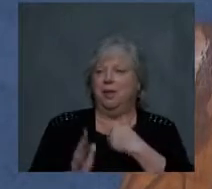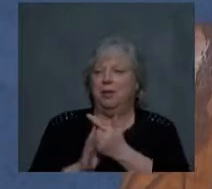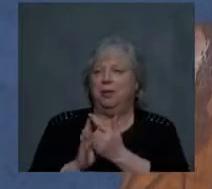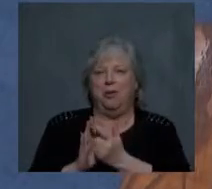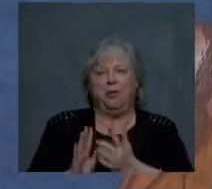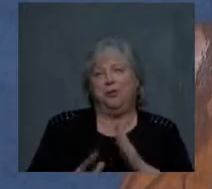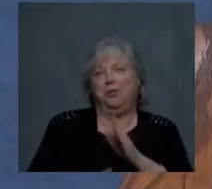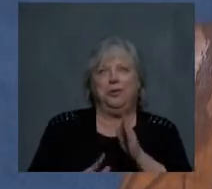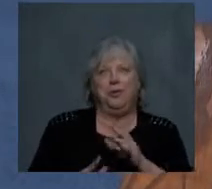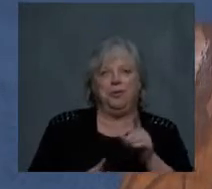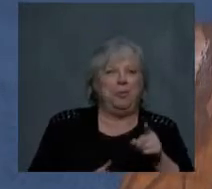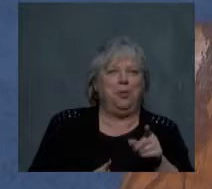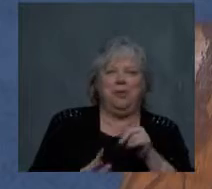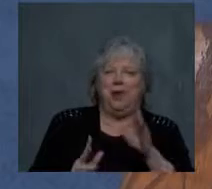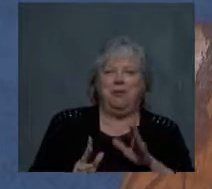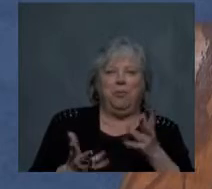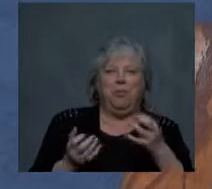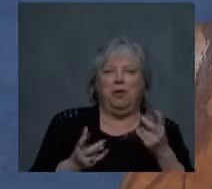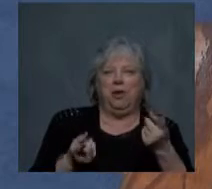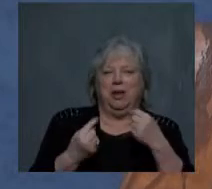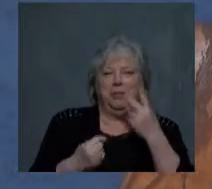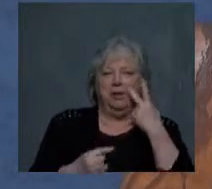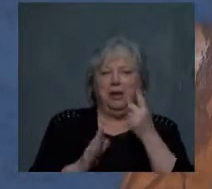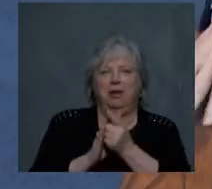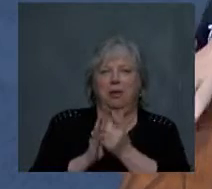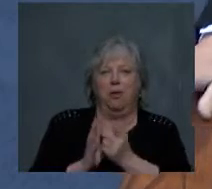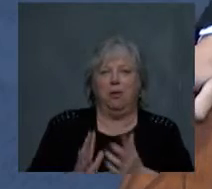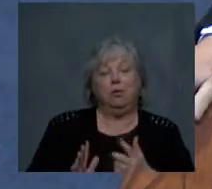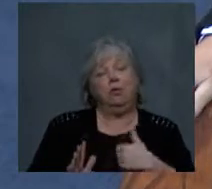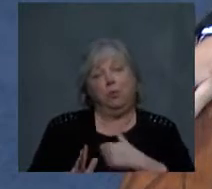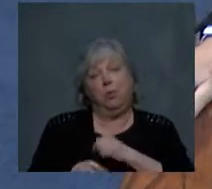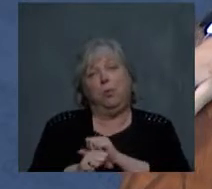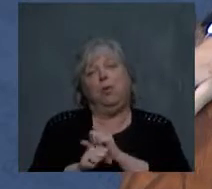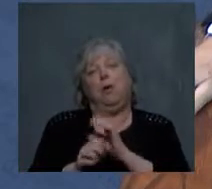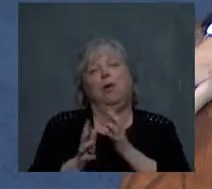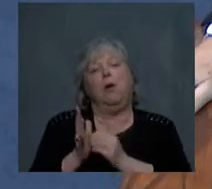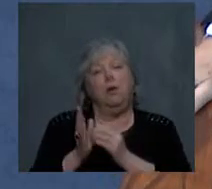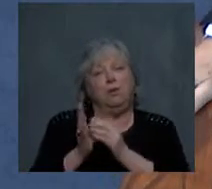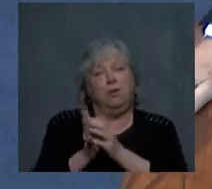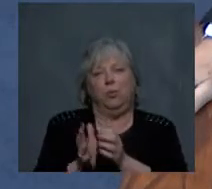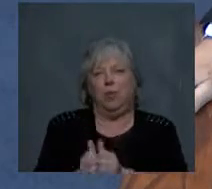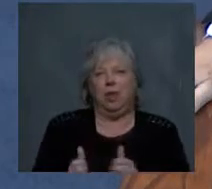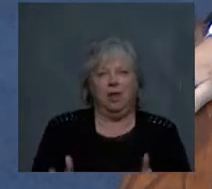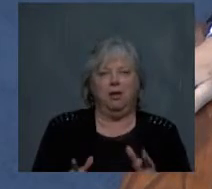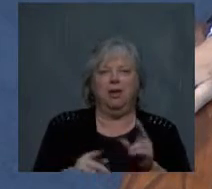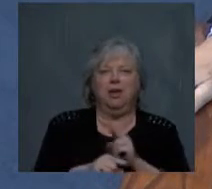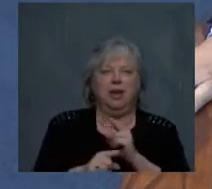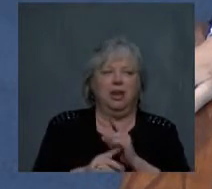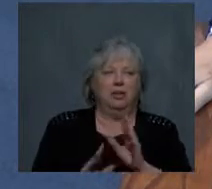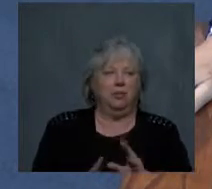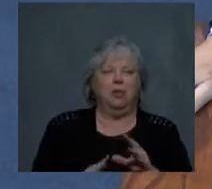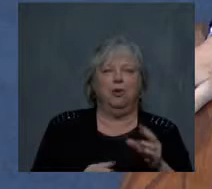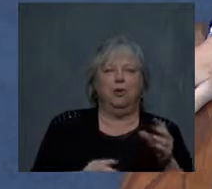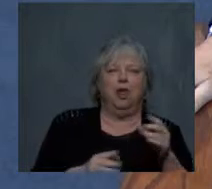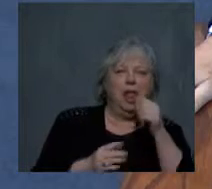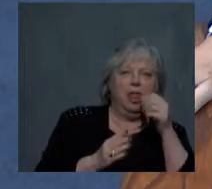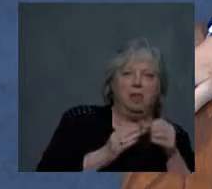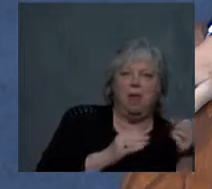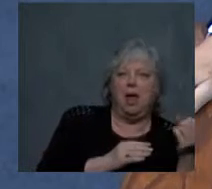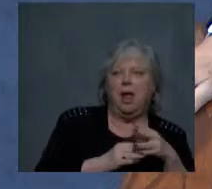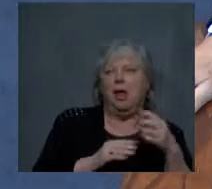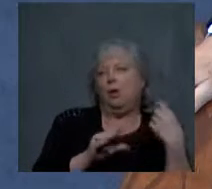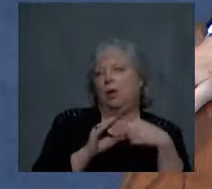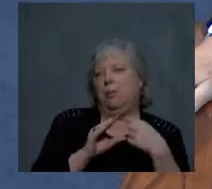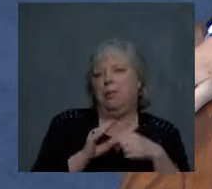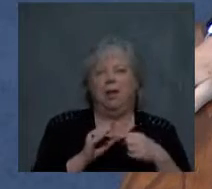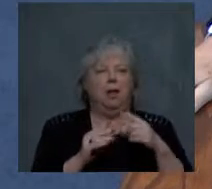So lawyers work a lot without a client coming. So that's okay. Accountants do the same thing. They email your forms. You maybe meet with your accountant